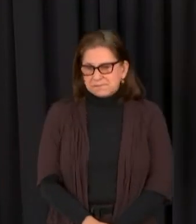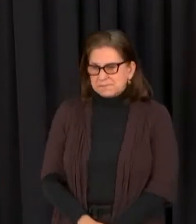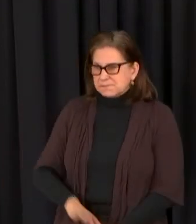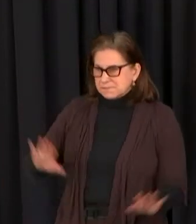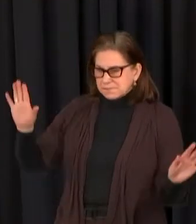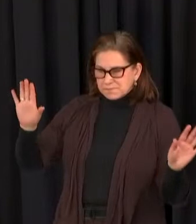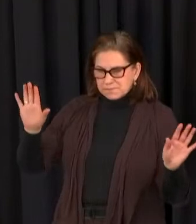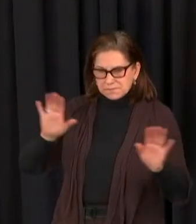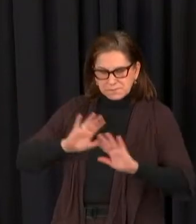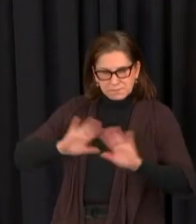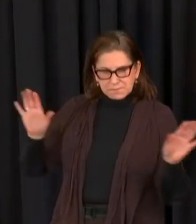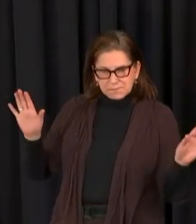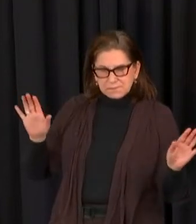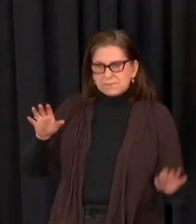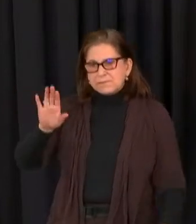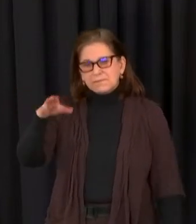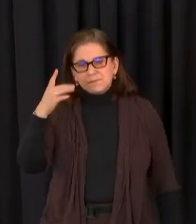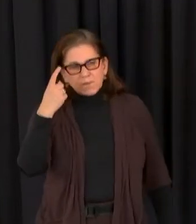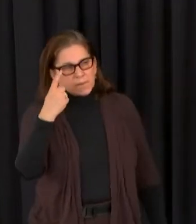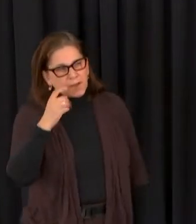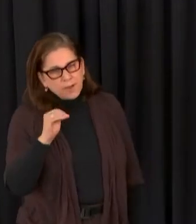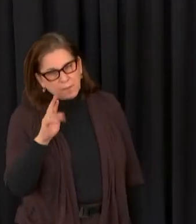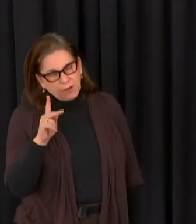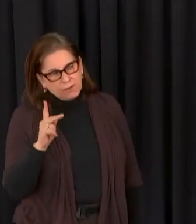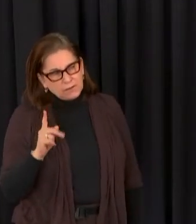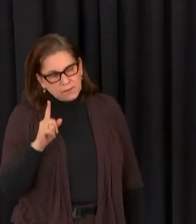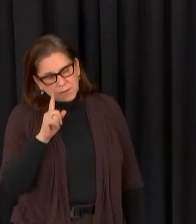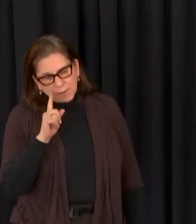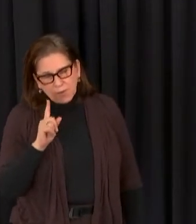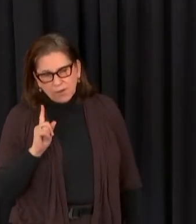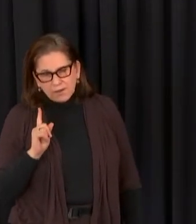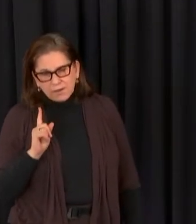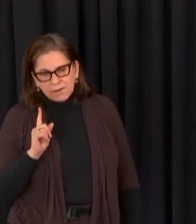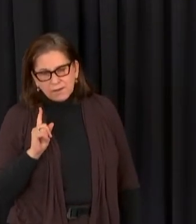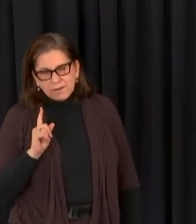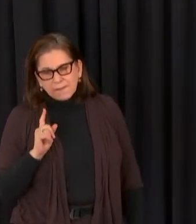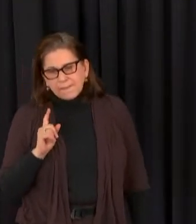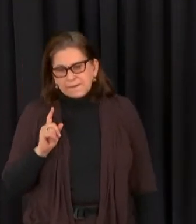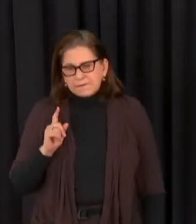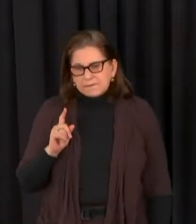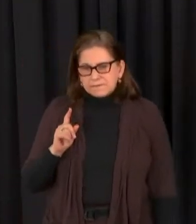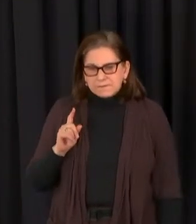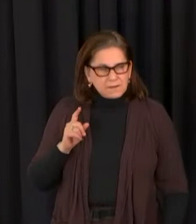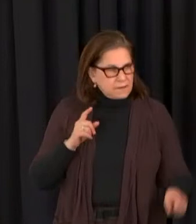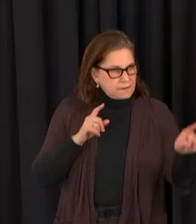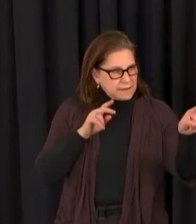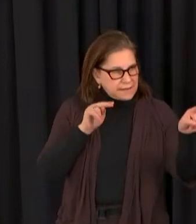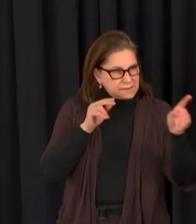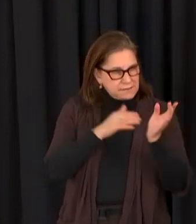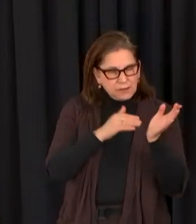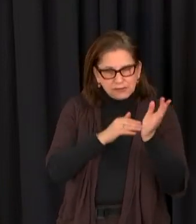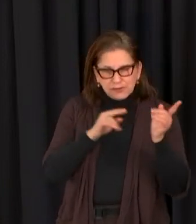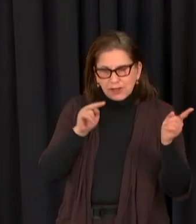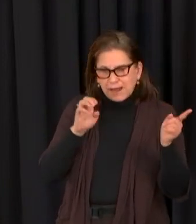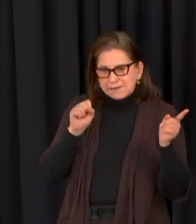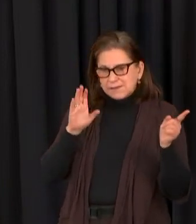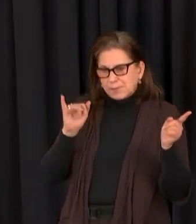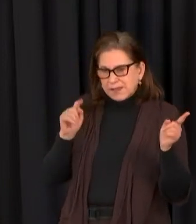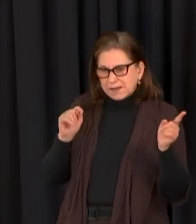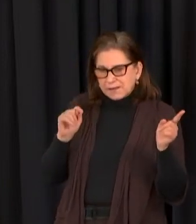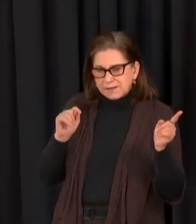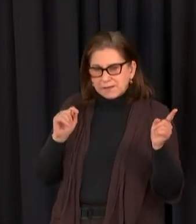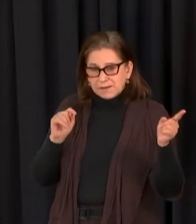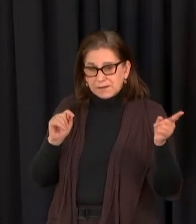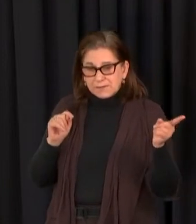Okay. Yes, Mark. If I could, I guess for Dr. Nesbitt, two questions. One, are you able to give us any wastage